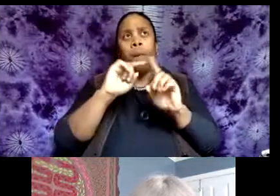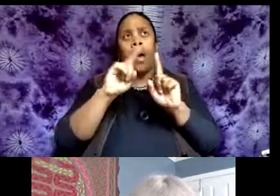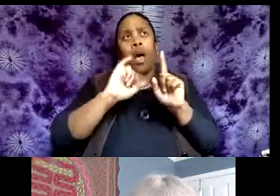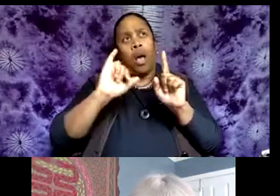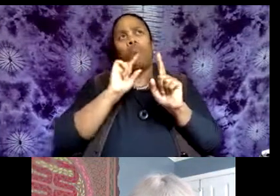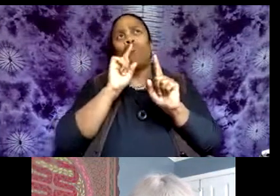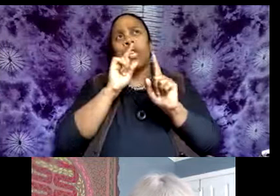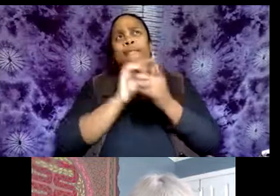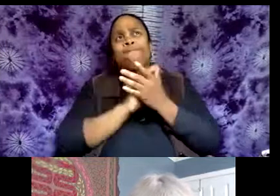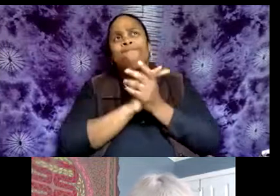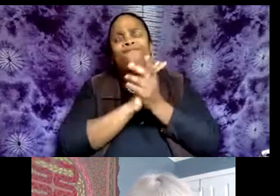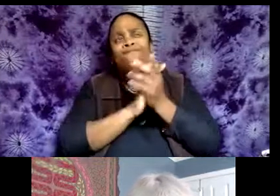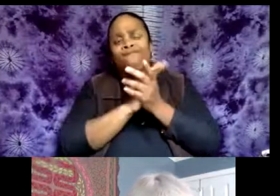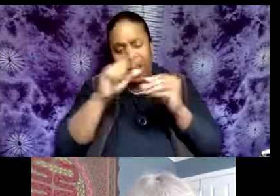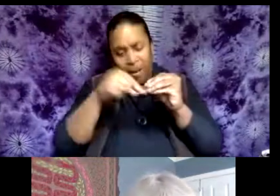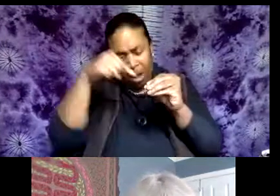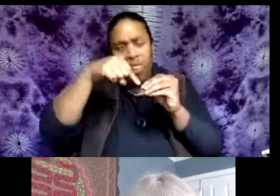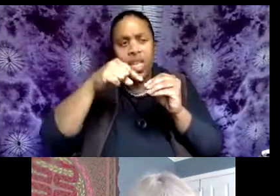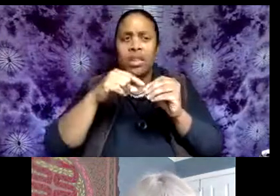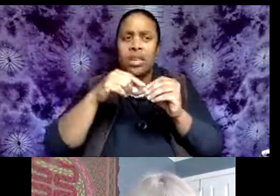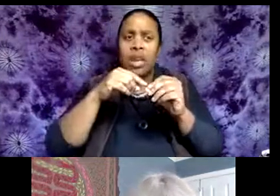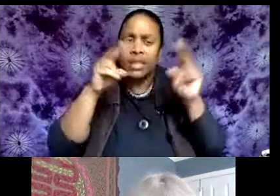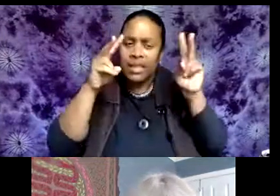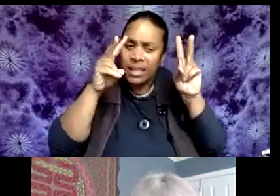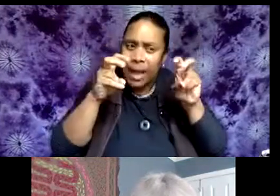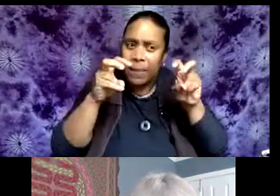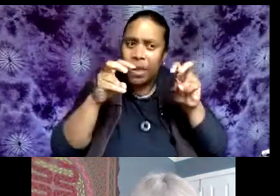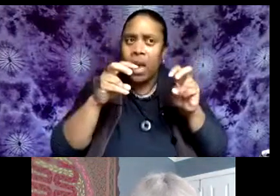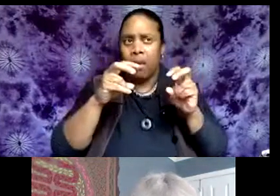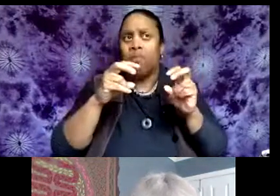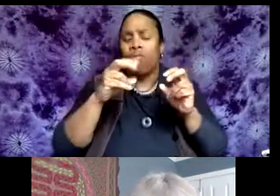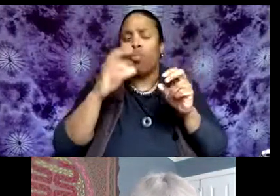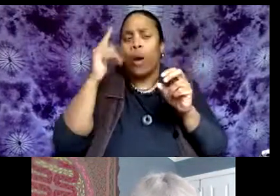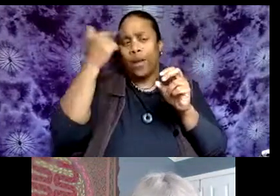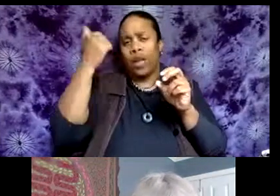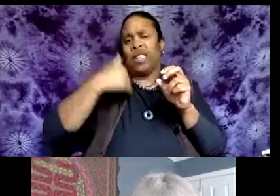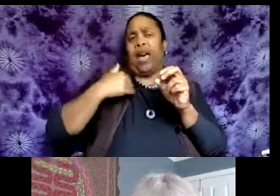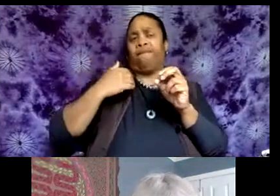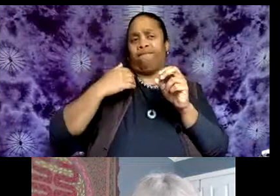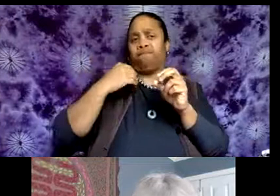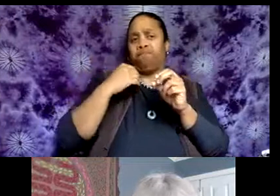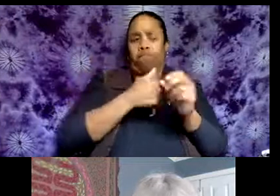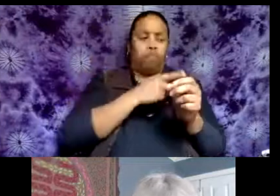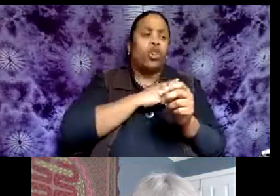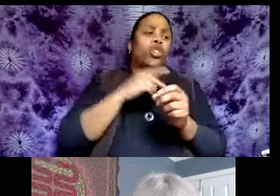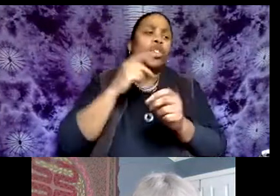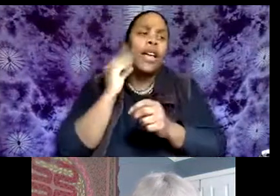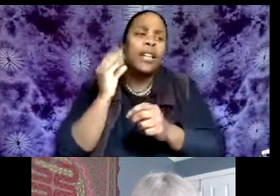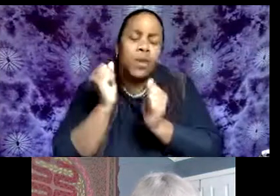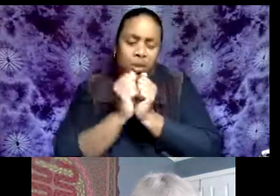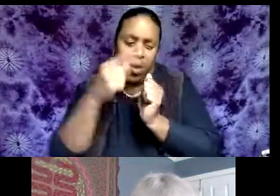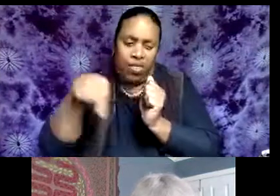topic because of my own experience with such personalities. And so I'm grateful to be offering my wisdom